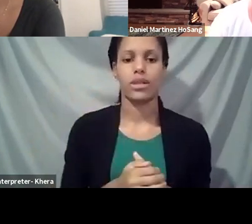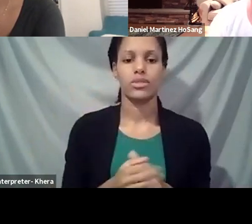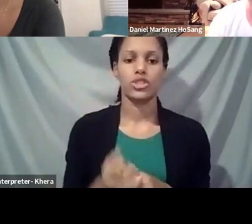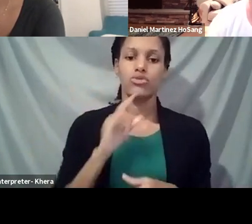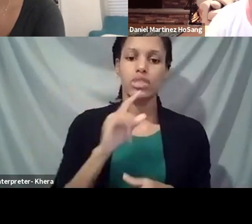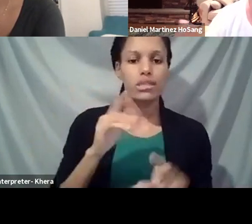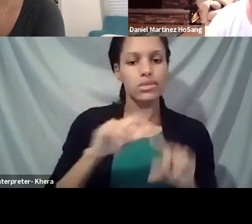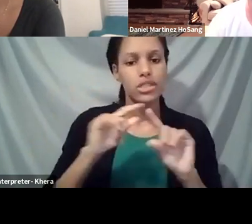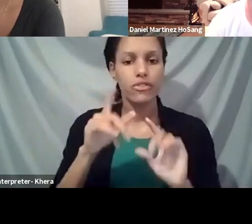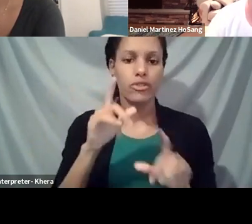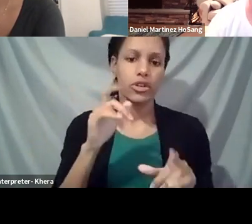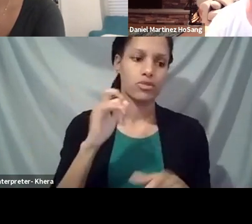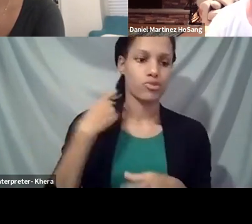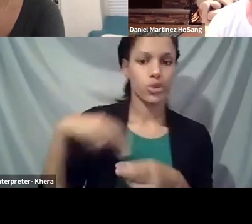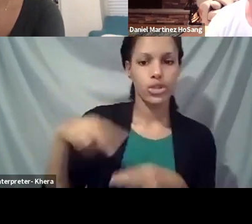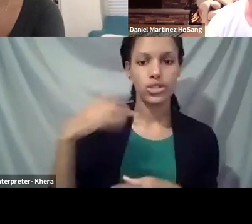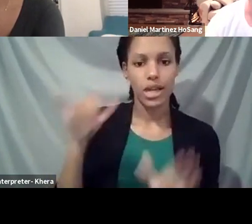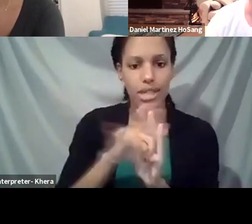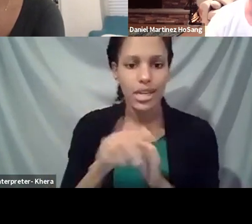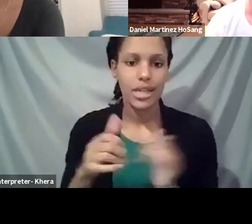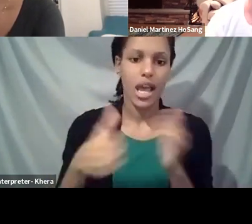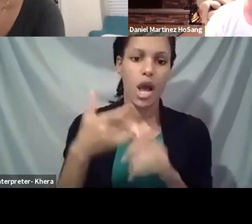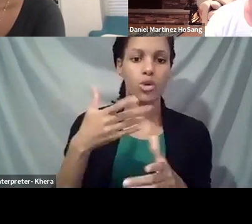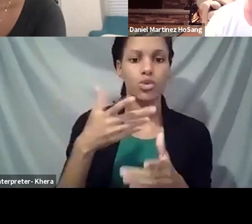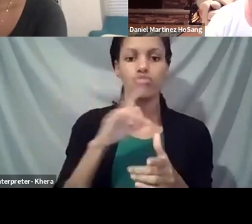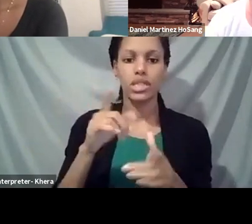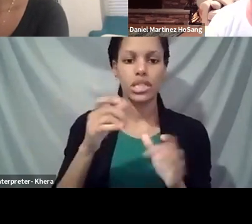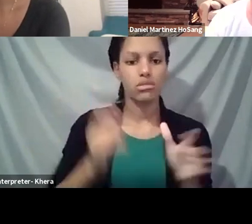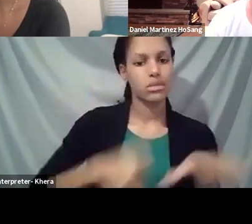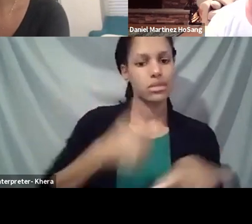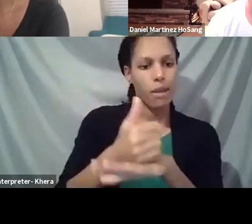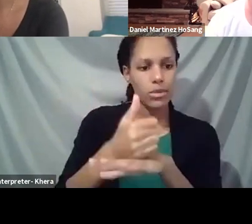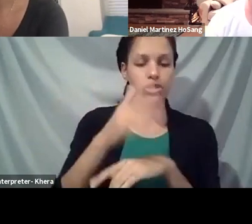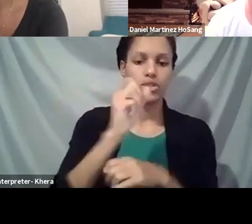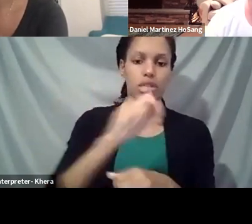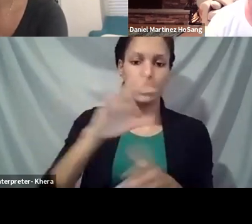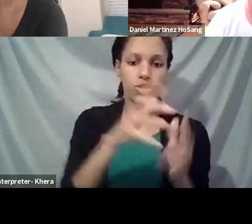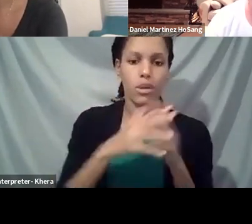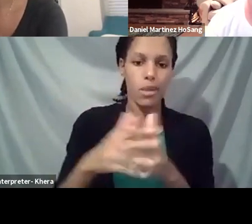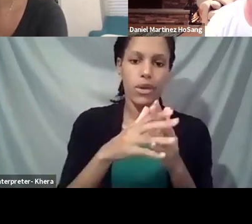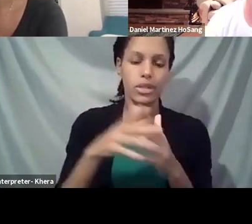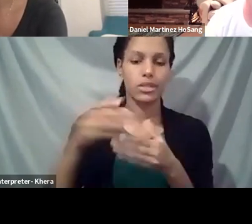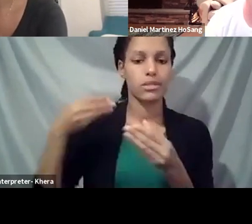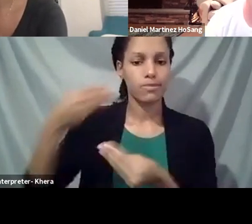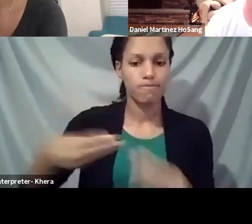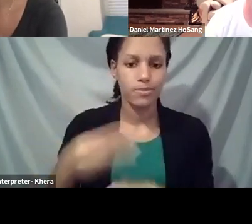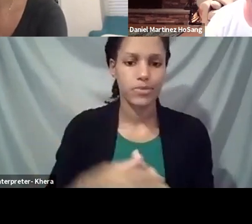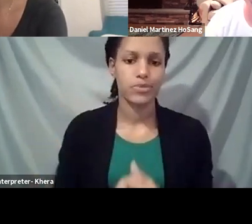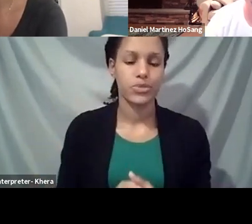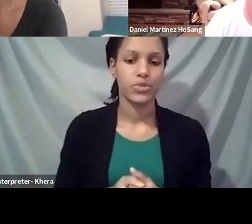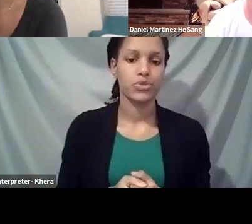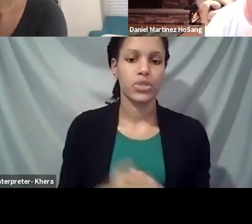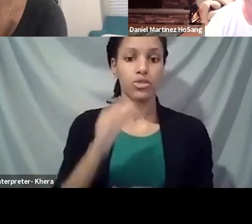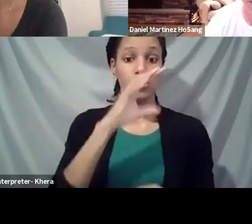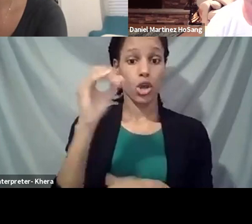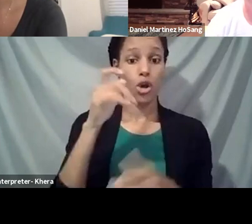Americans' political identifications. She was a co-principal investigator on a 2016 National Asian American